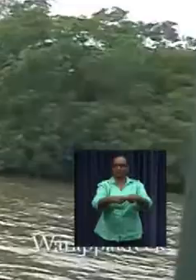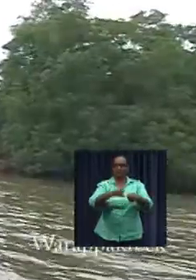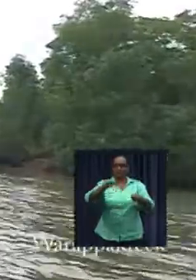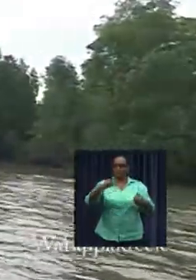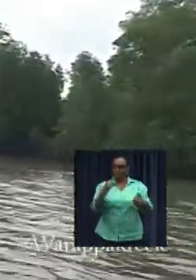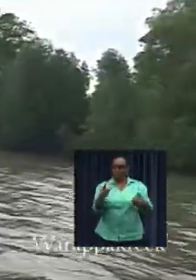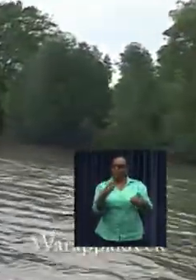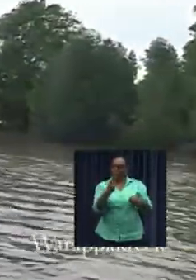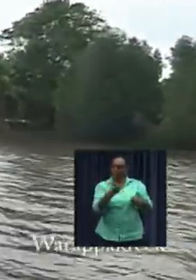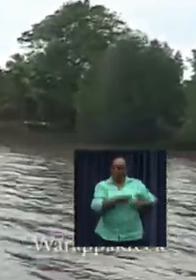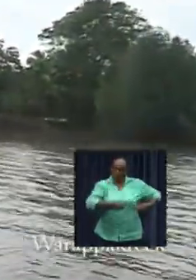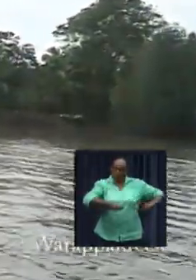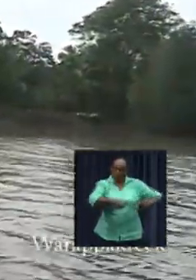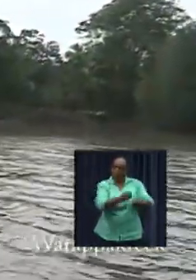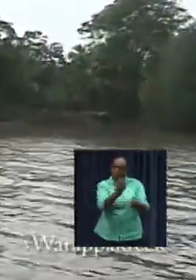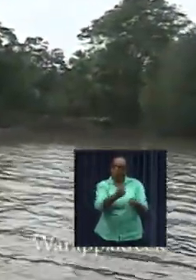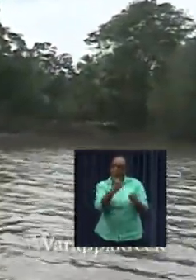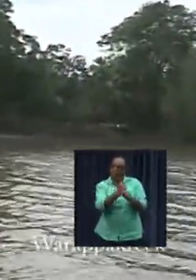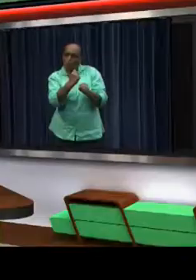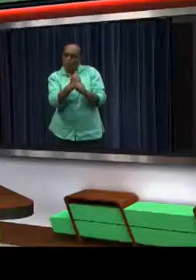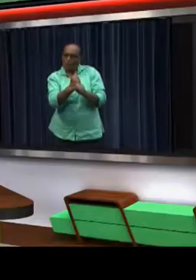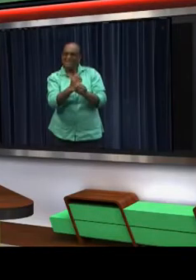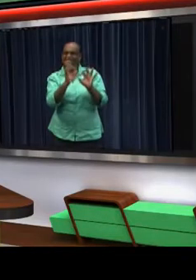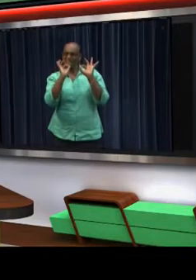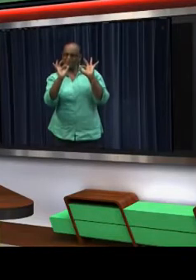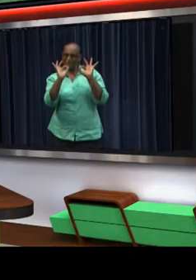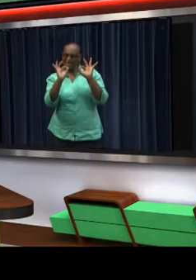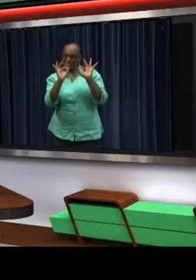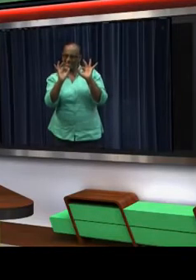announced that the organization wants to work on the